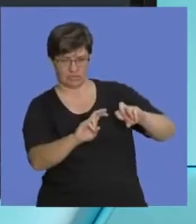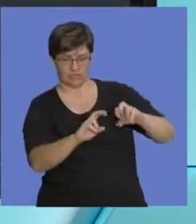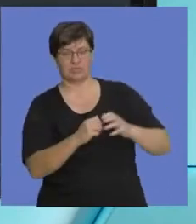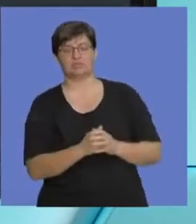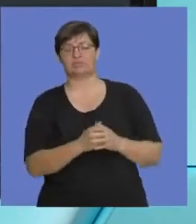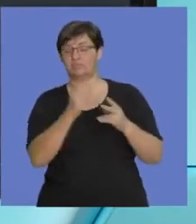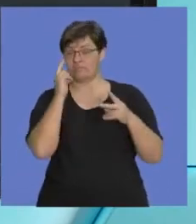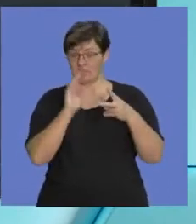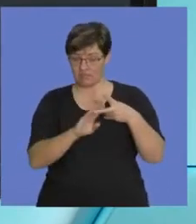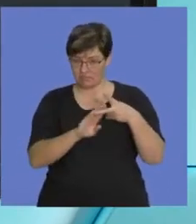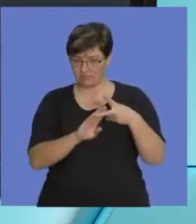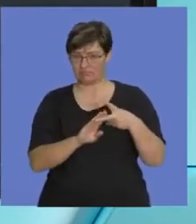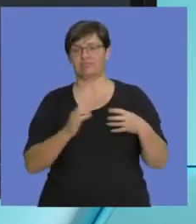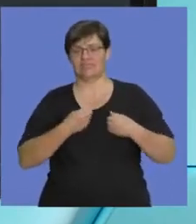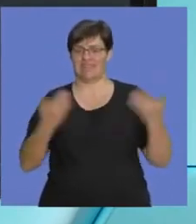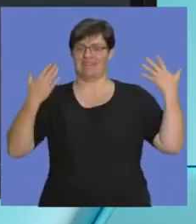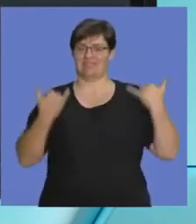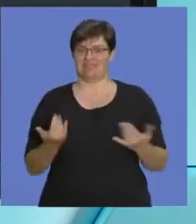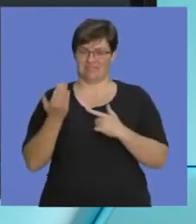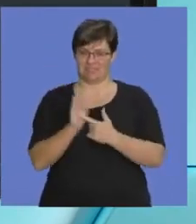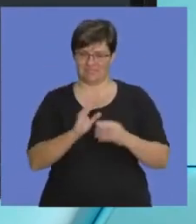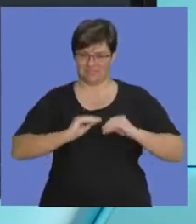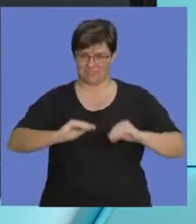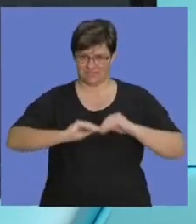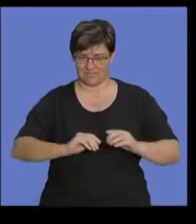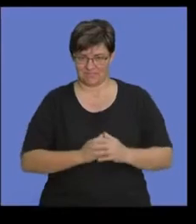and then get into today's lesson.